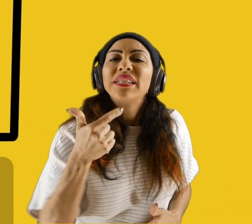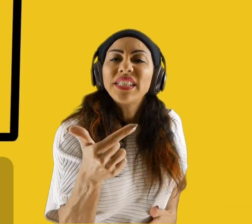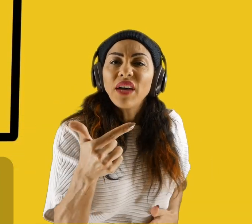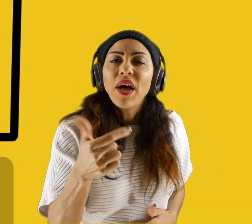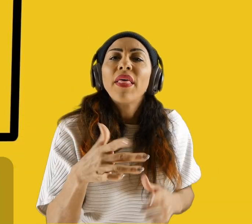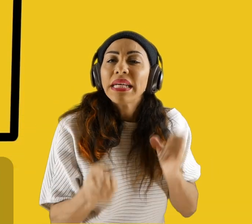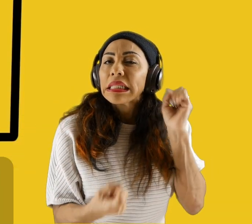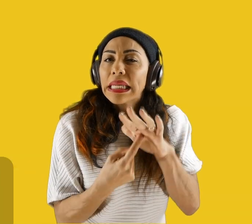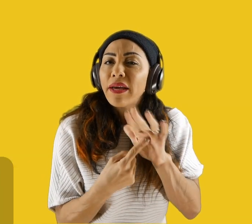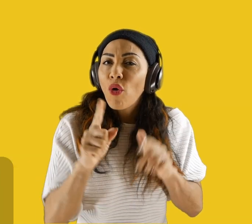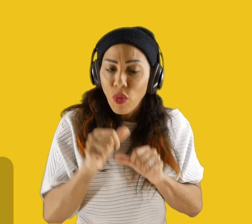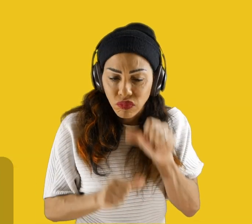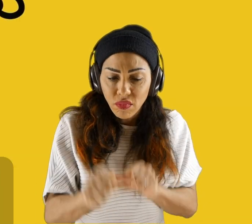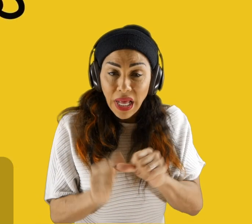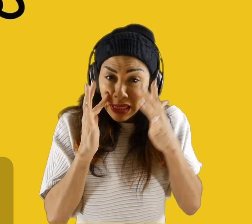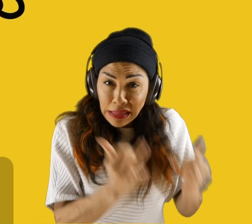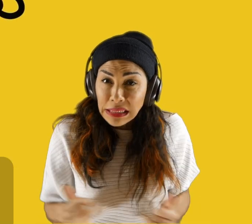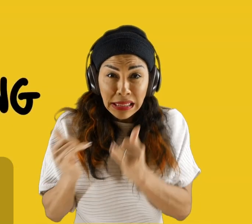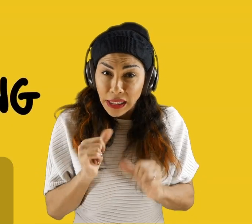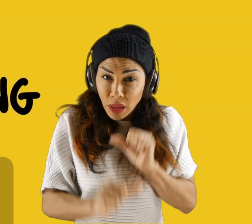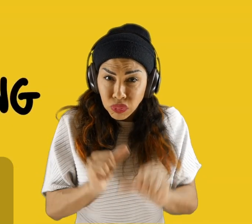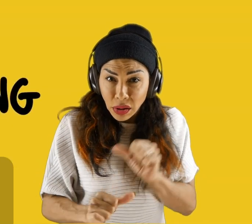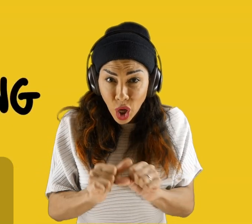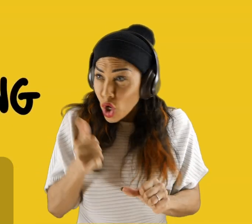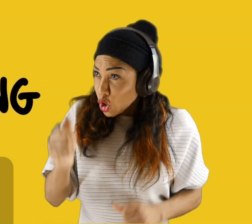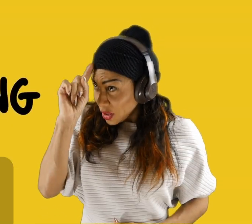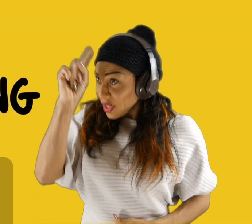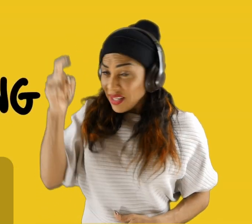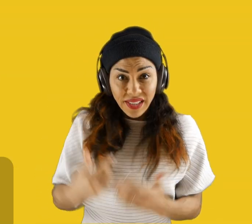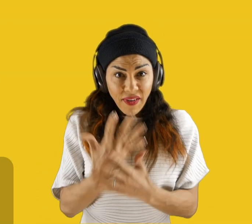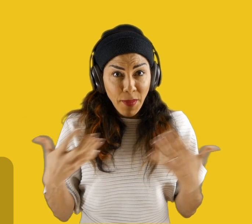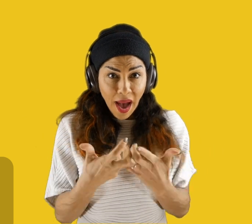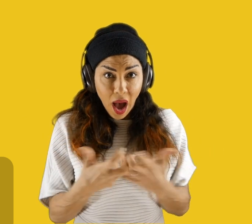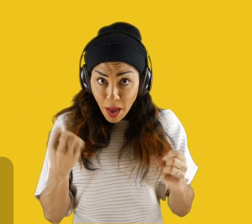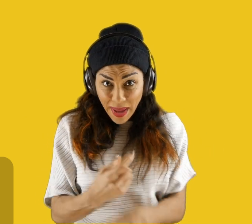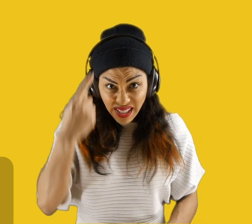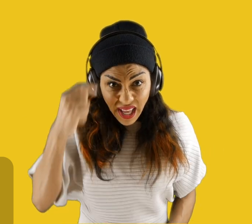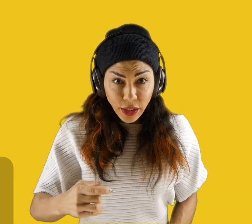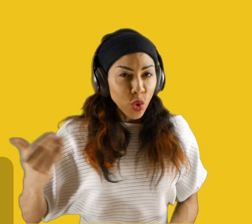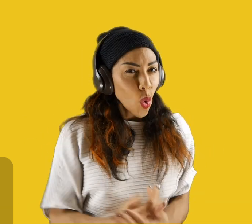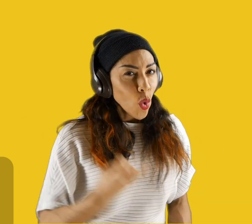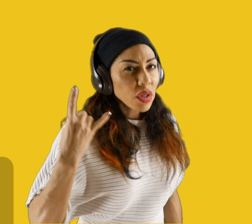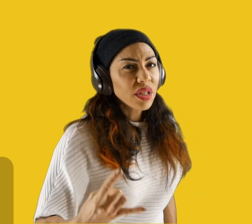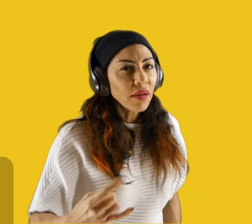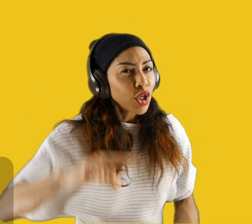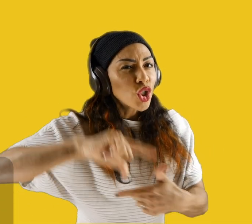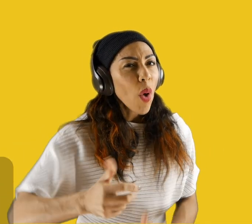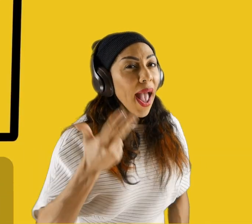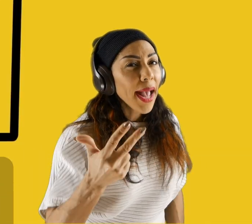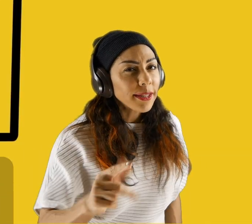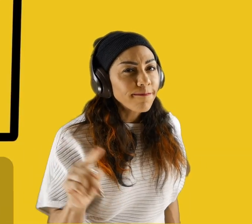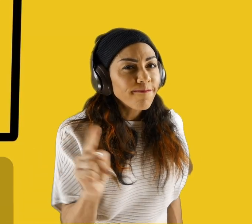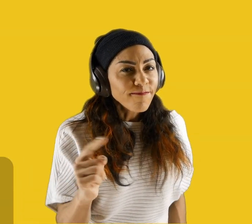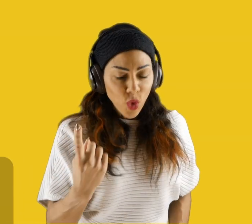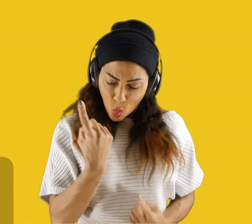This one's key if you're talking progression. Test the process, don't distrust it. How do you think good ideas develop? Making sense? Cool, safe. Let me show you man about